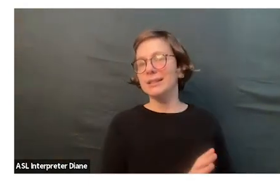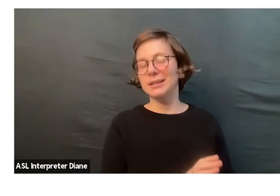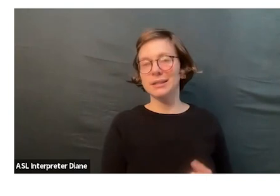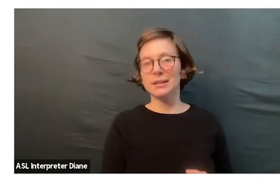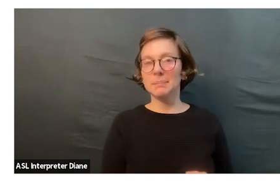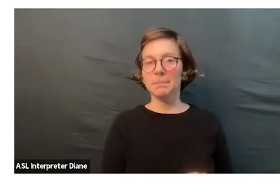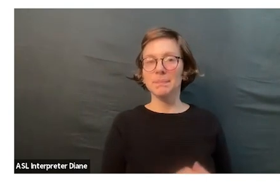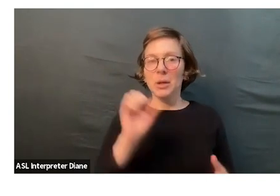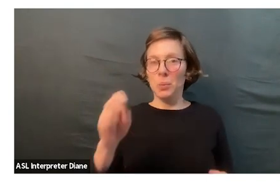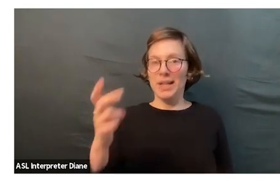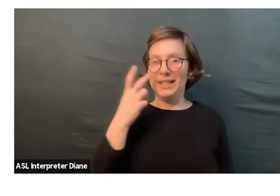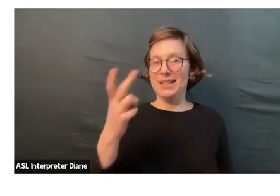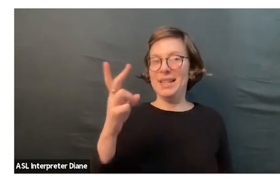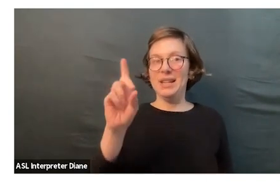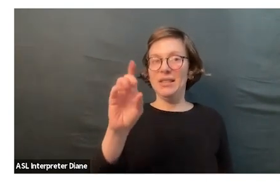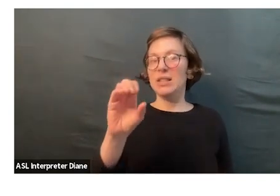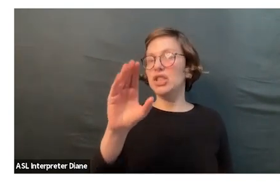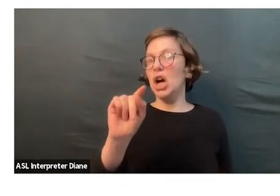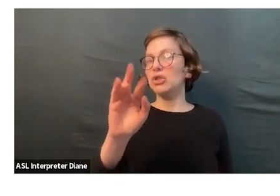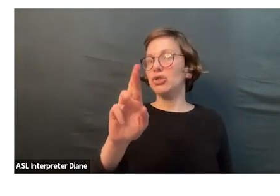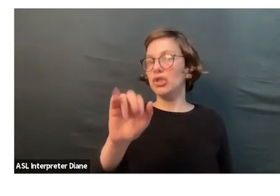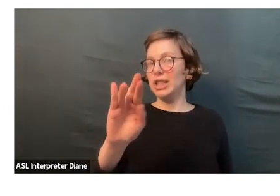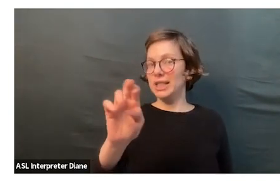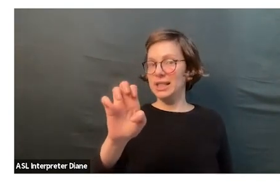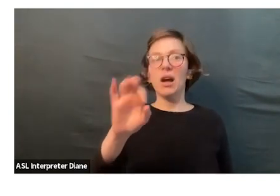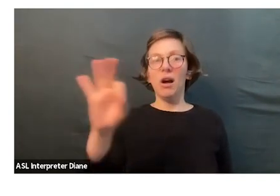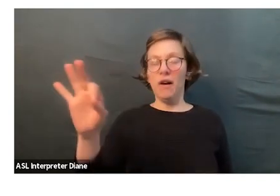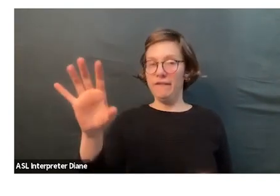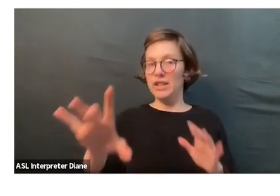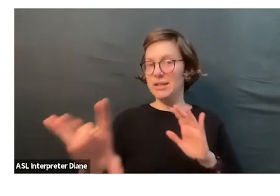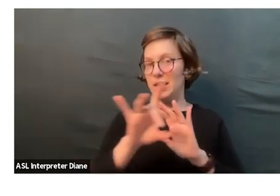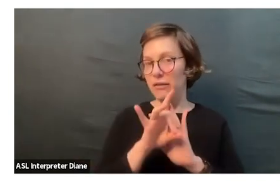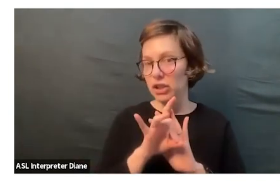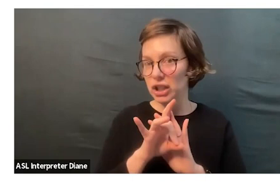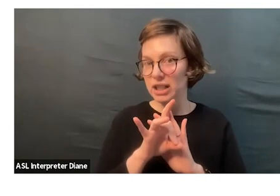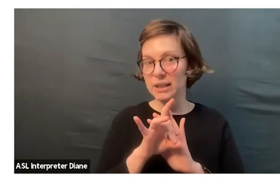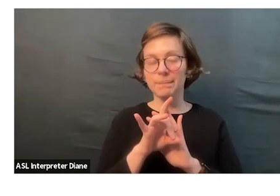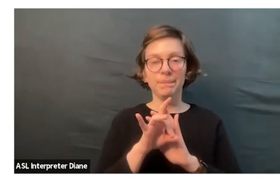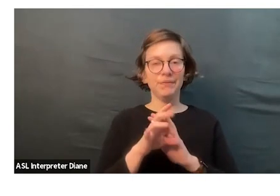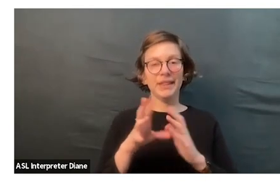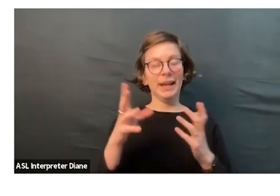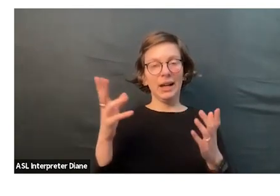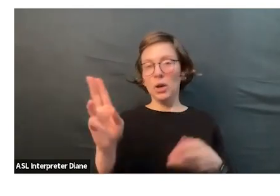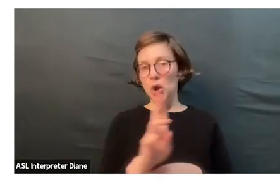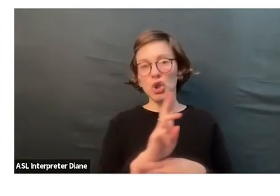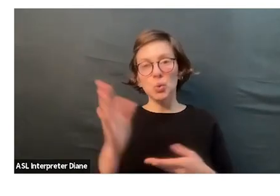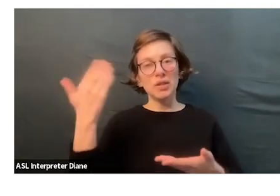this example of, a no man's land, a land with no people for a people of no land exists in history. So